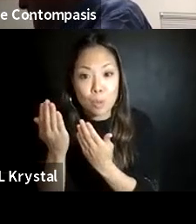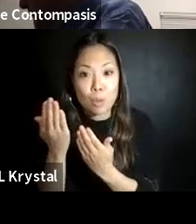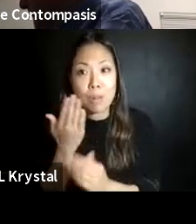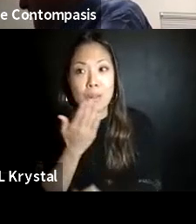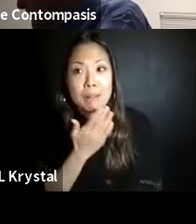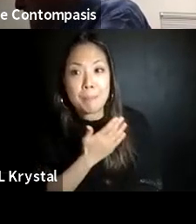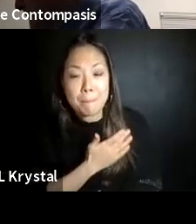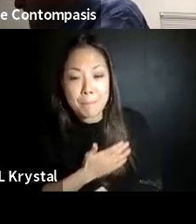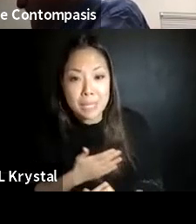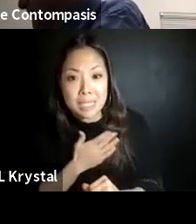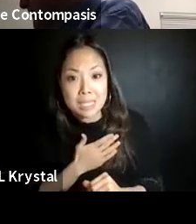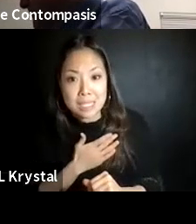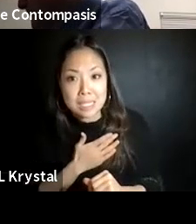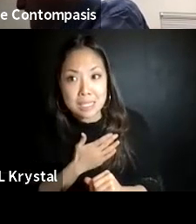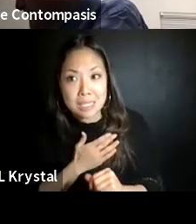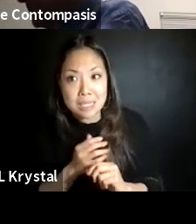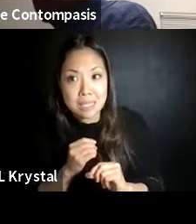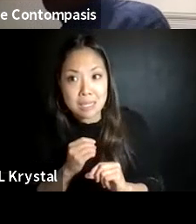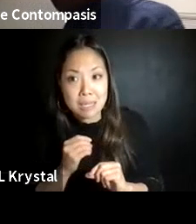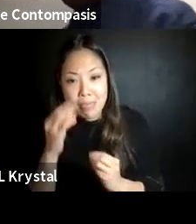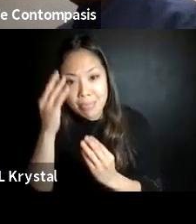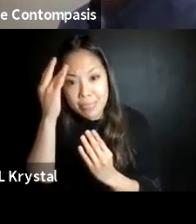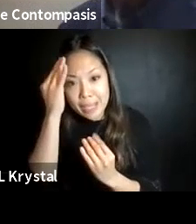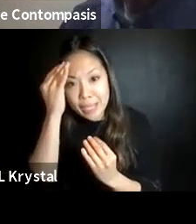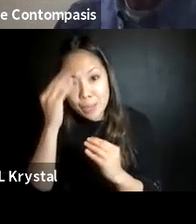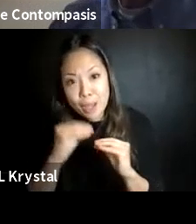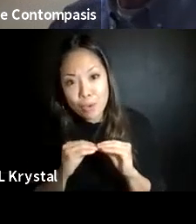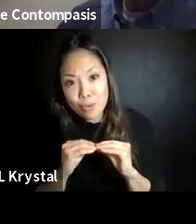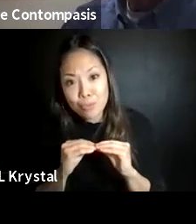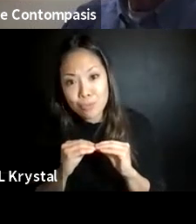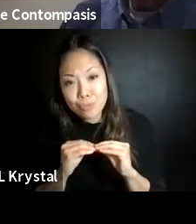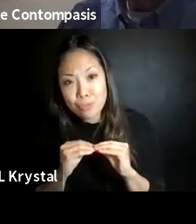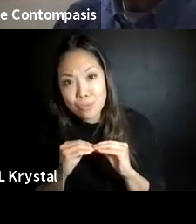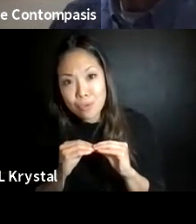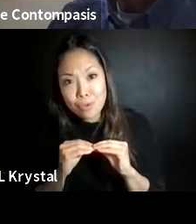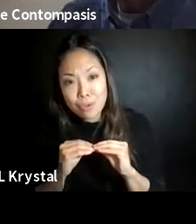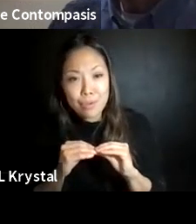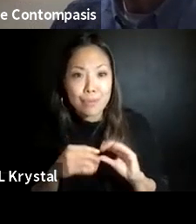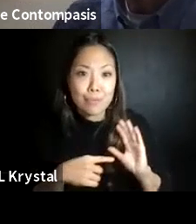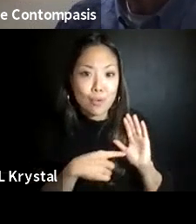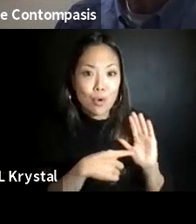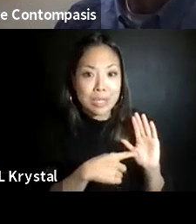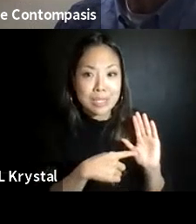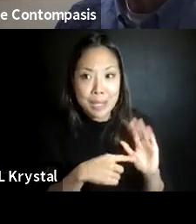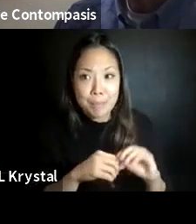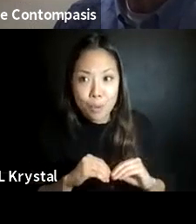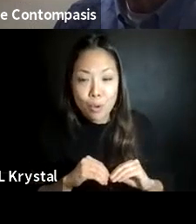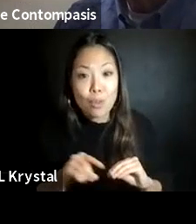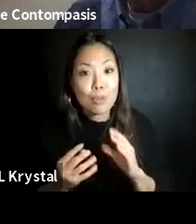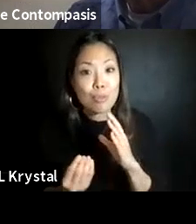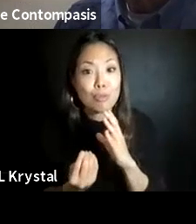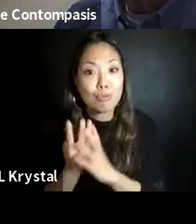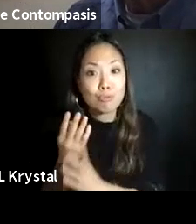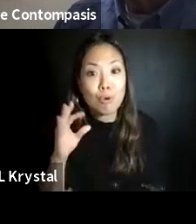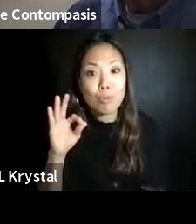again. Have you ever thought about what, for example, the growth factor was proposed as the